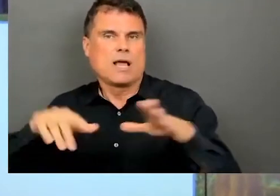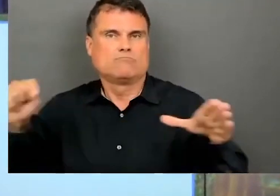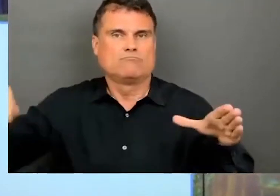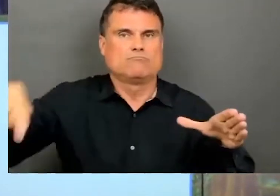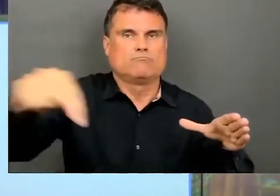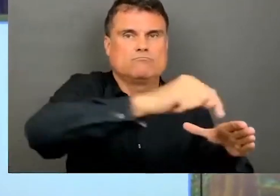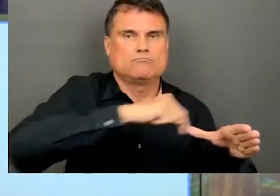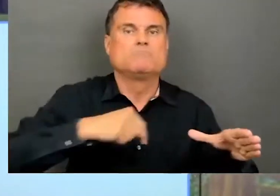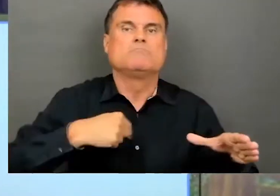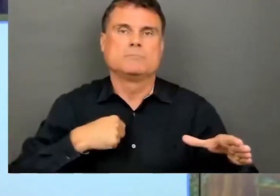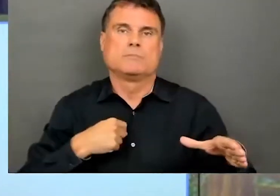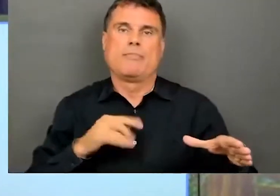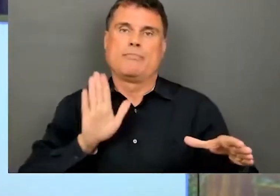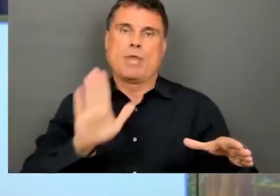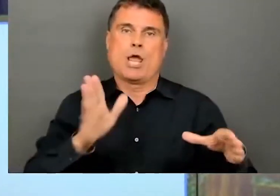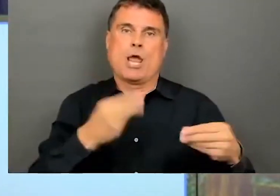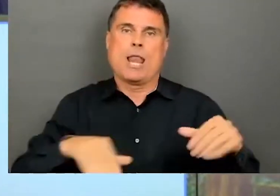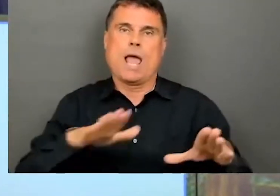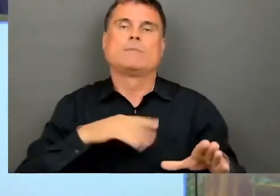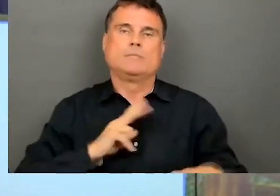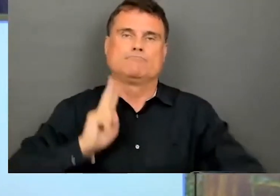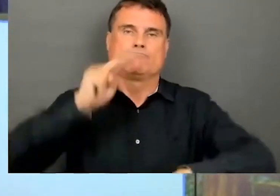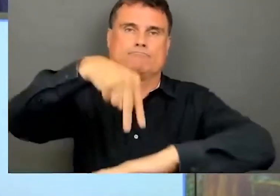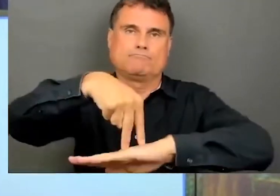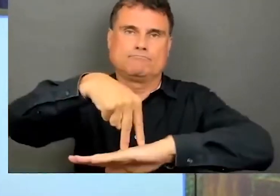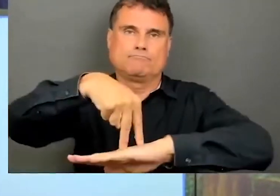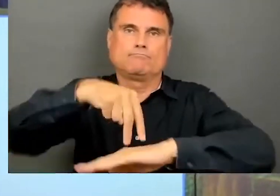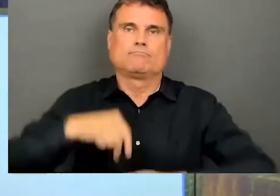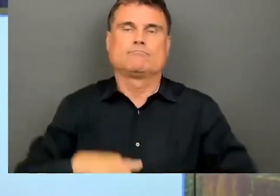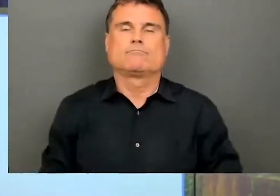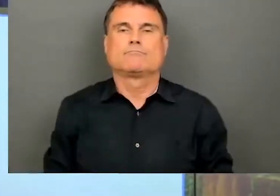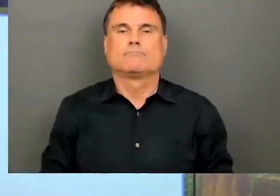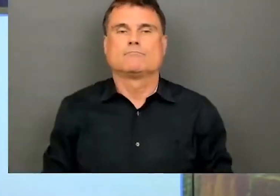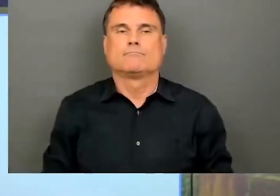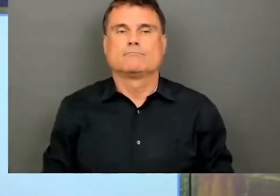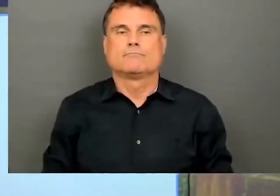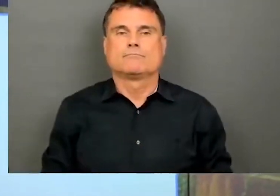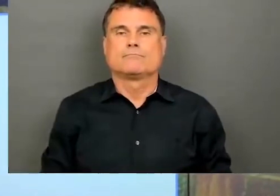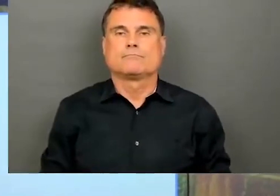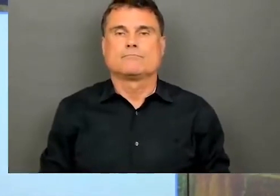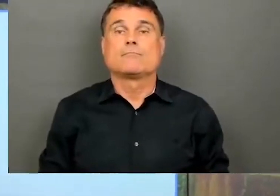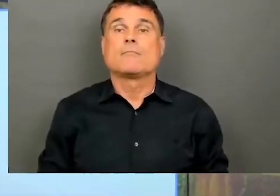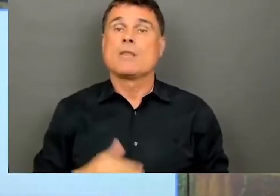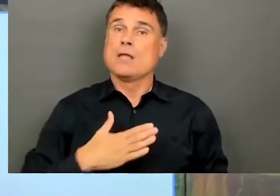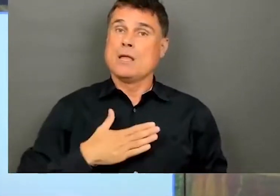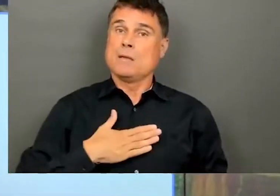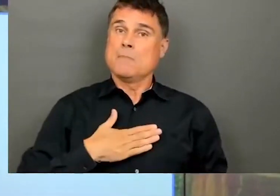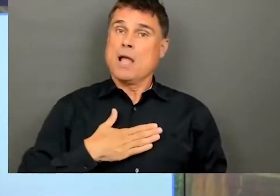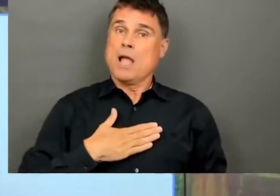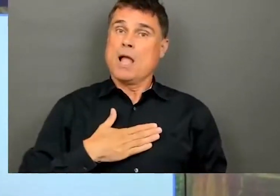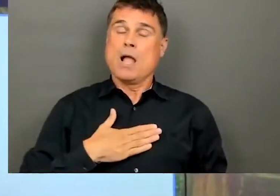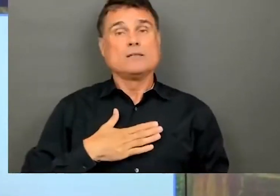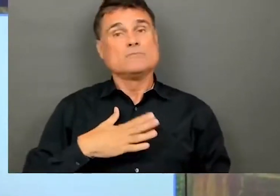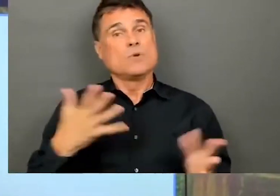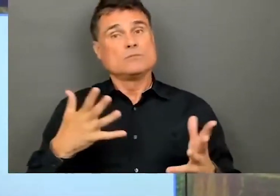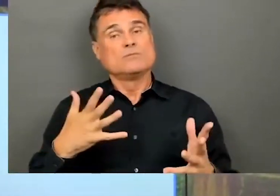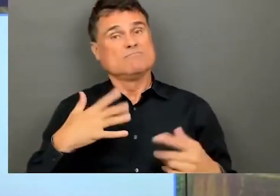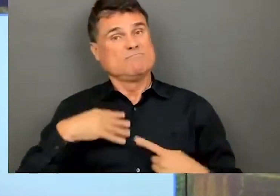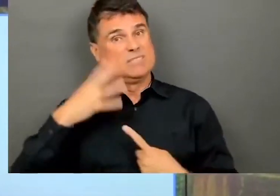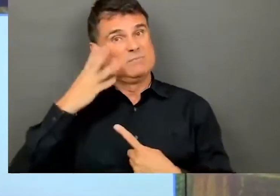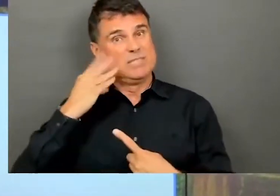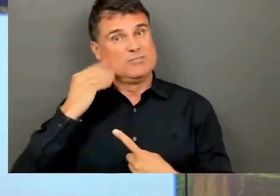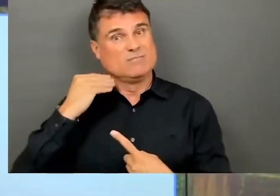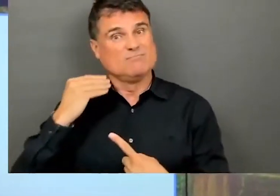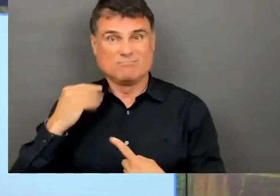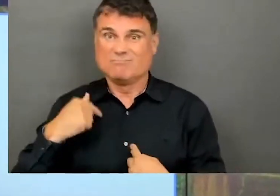Columbians. I speak from my personal experience of losing patients and mourning with families.